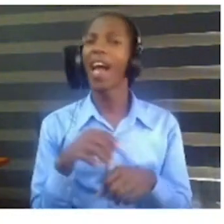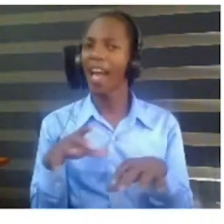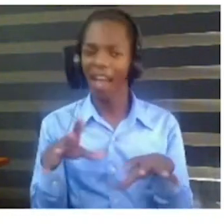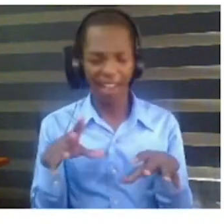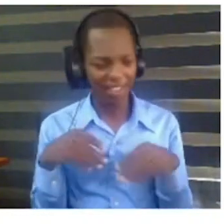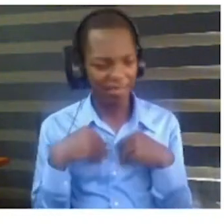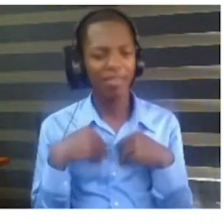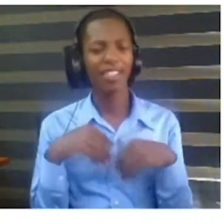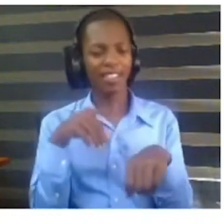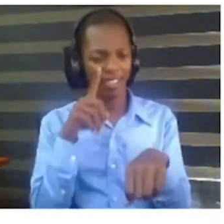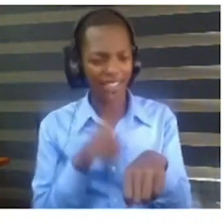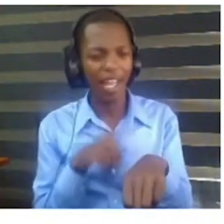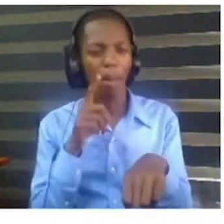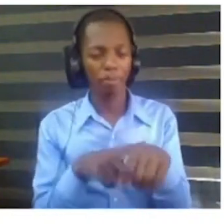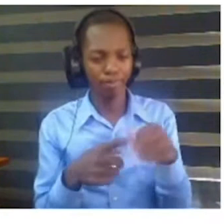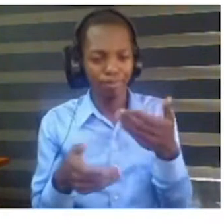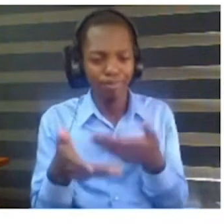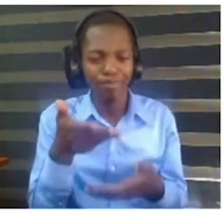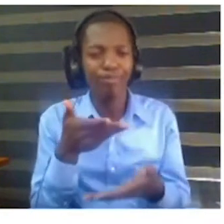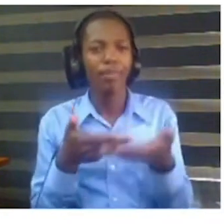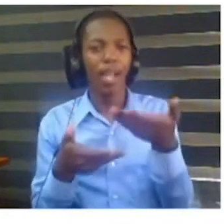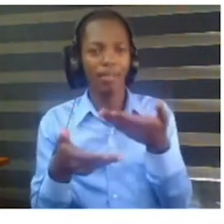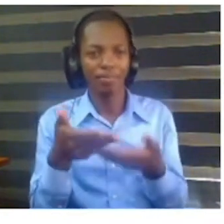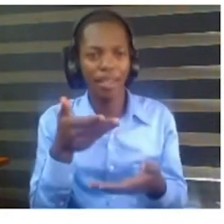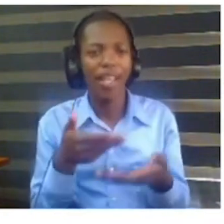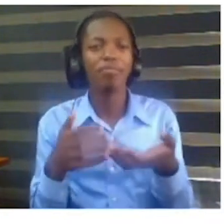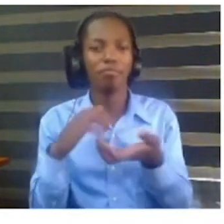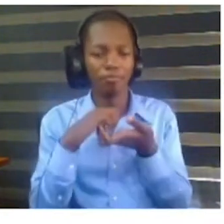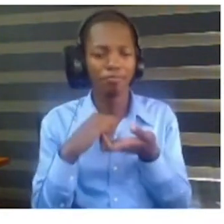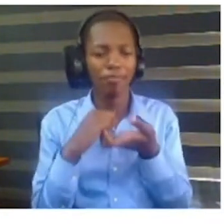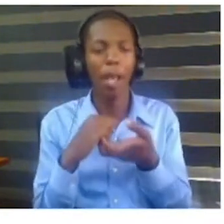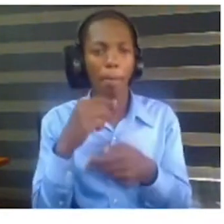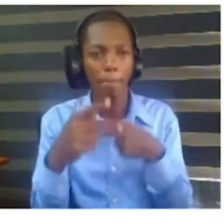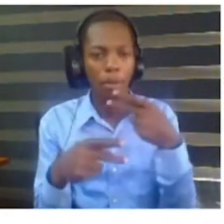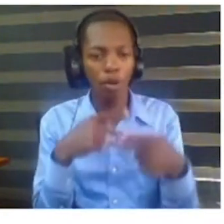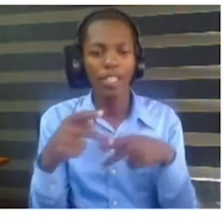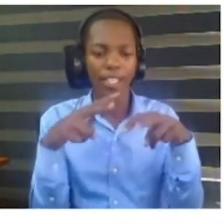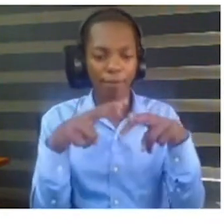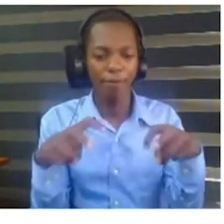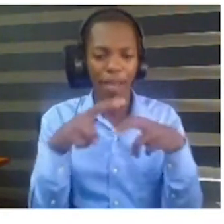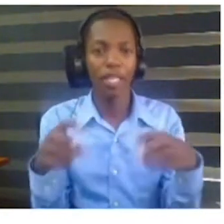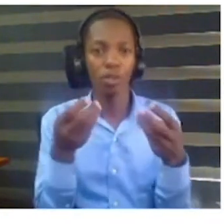engage in an interactive process and find solutions and make it work.